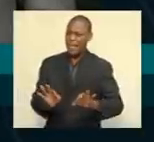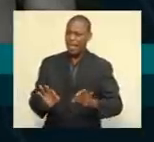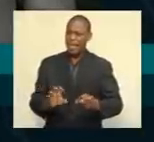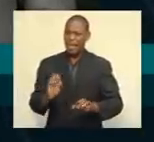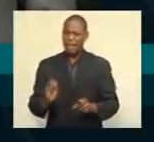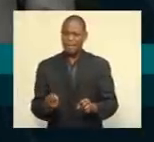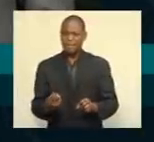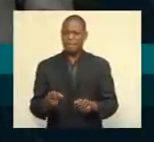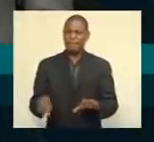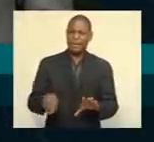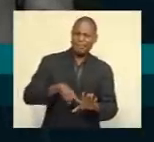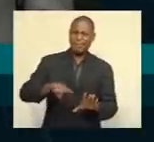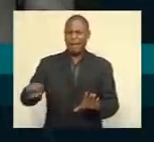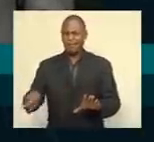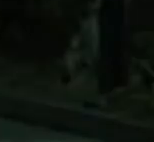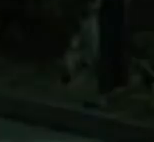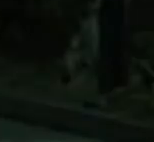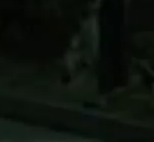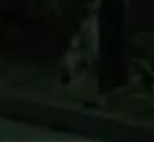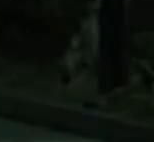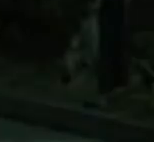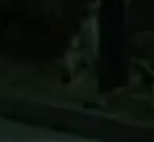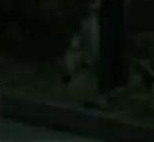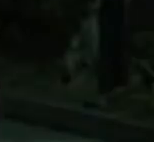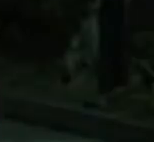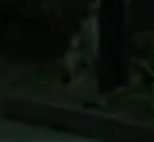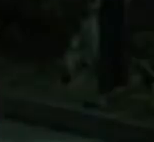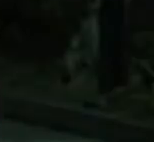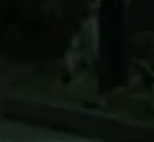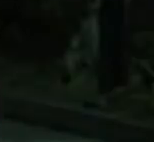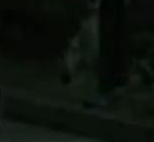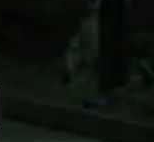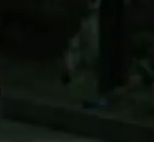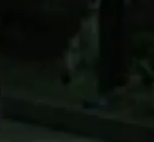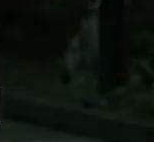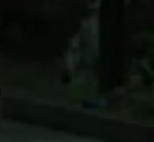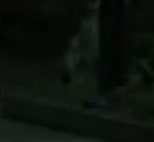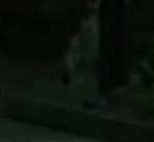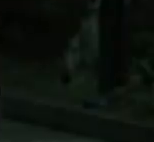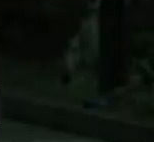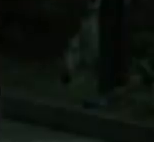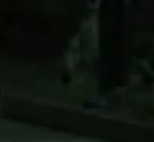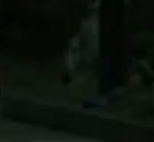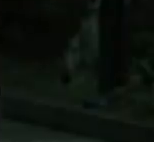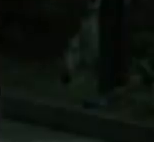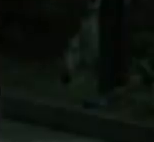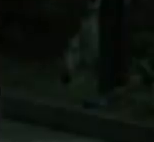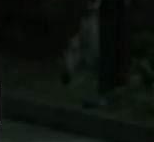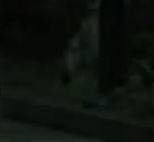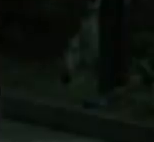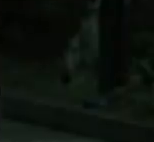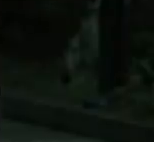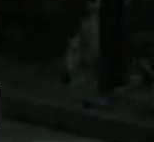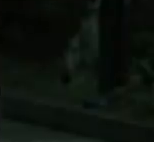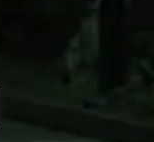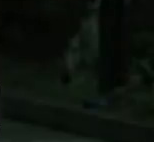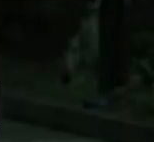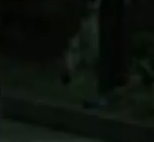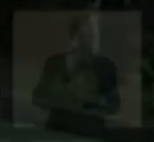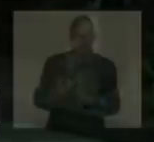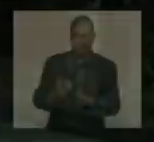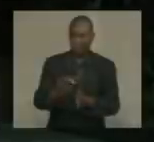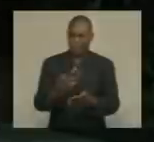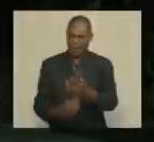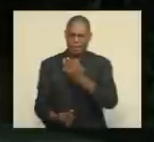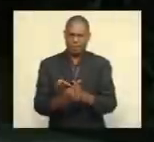zone? Edwin, those who want to travel into Nandi or Lotoka have been given 24 hours to do so, keeping in mind that once they